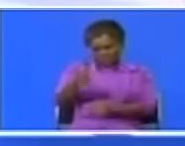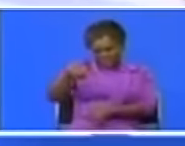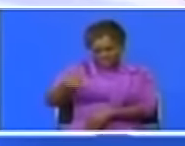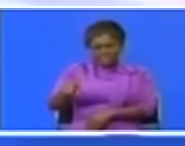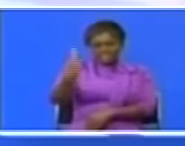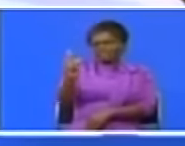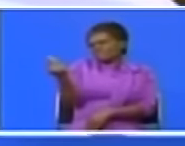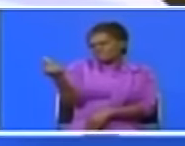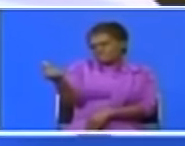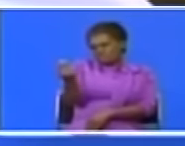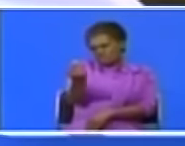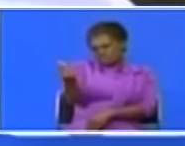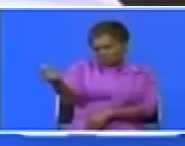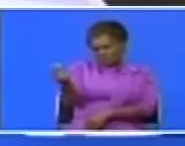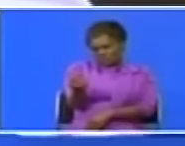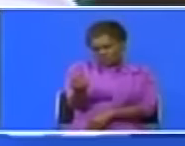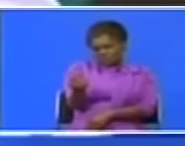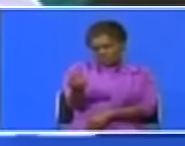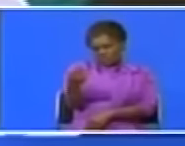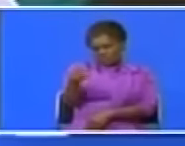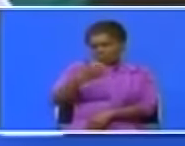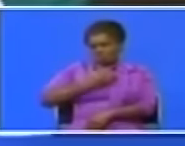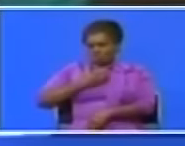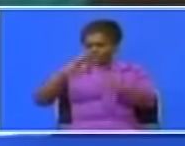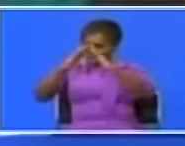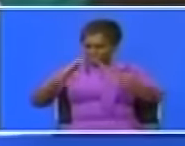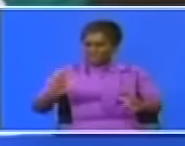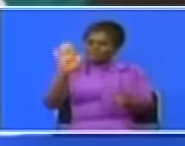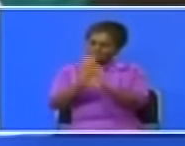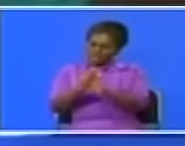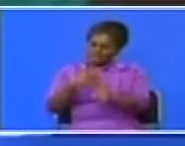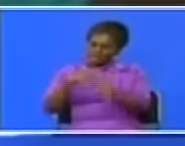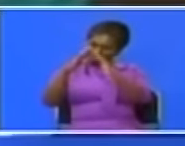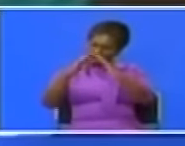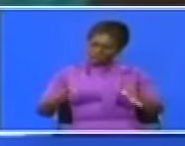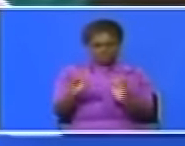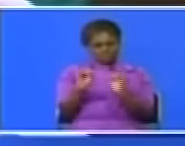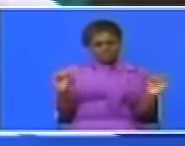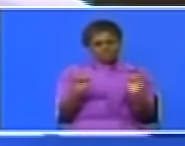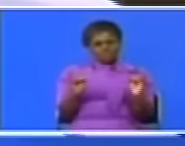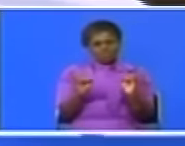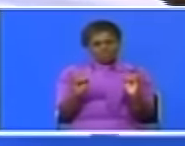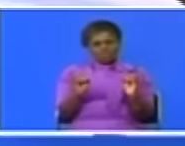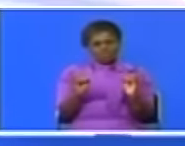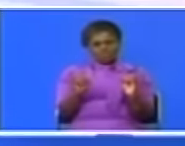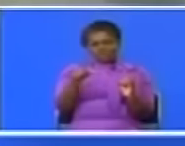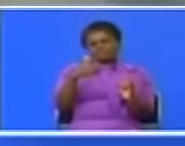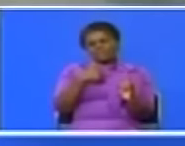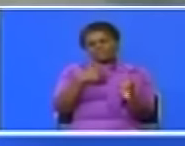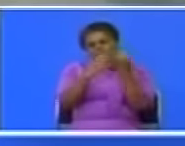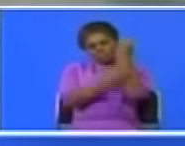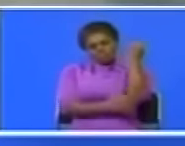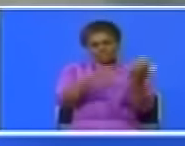Nyinyi ni wachache ambao mna hizo nyumba. Wengi hawana hizo nyumba. Wanakaa katika moroto.